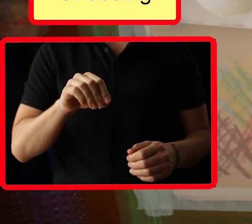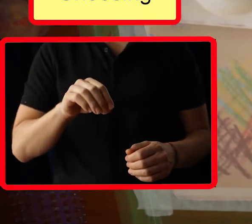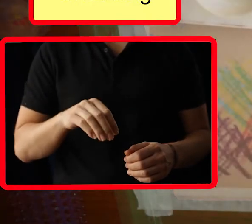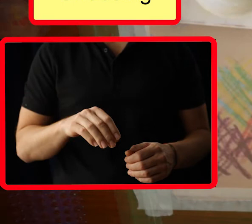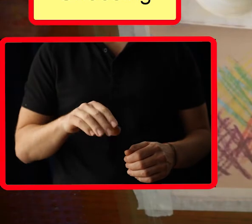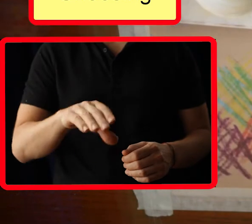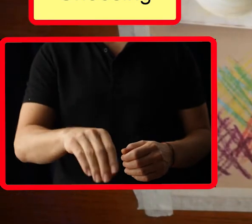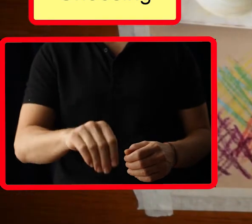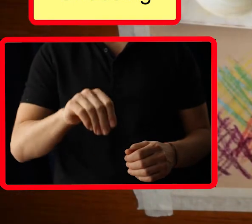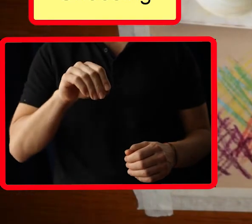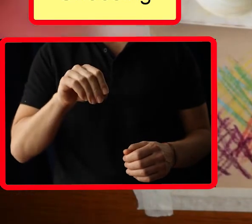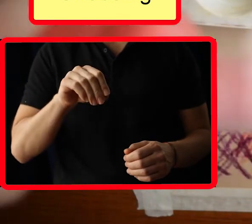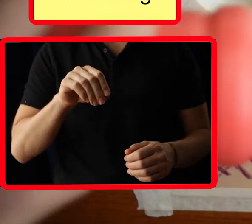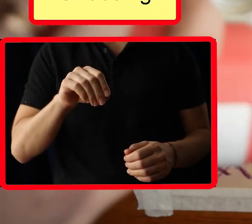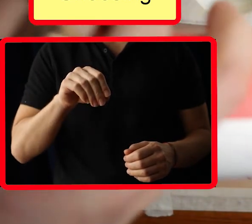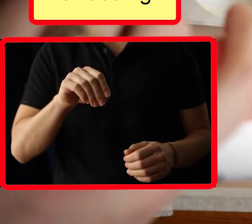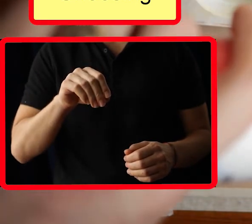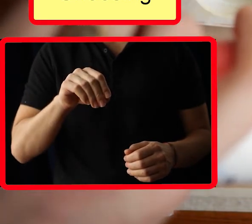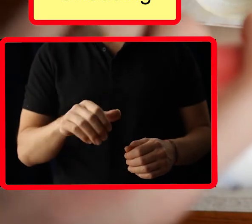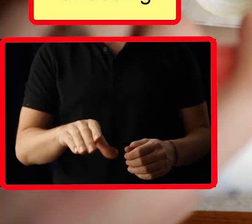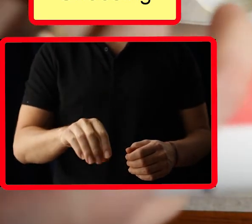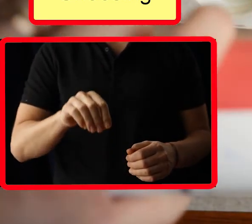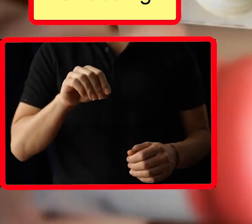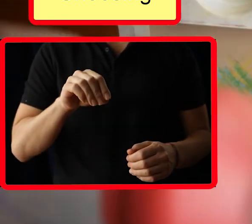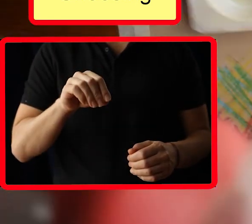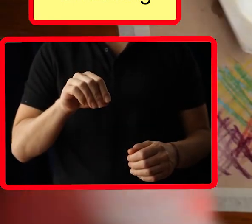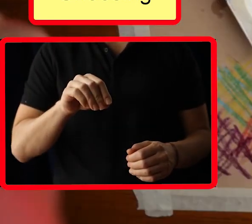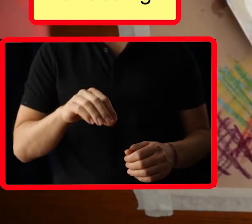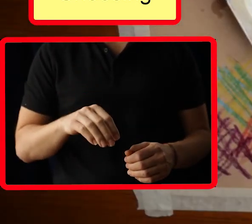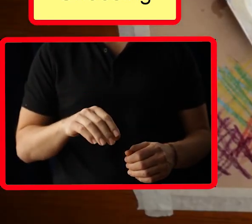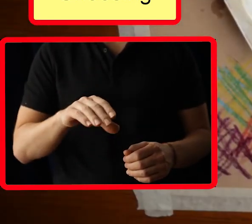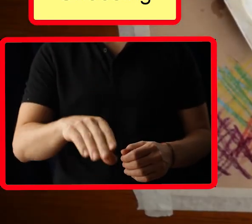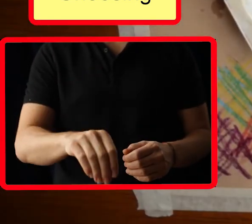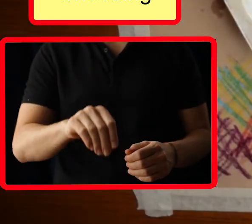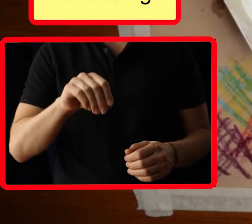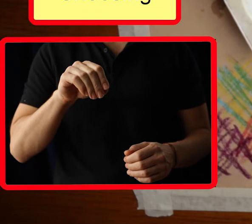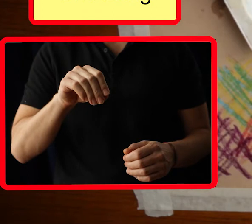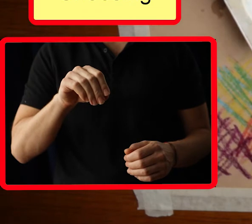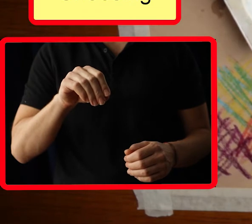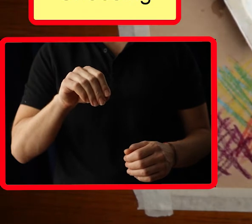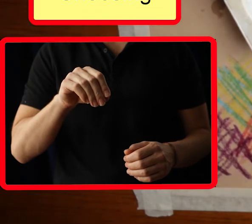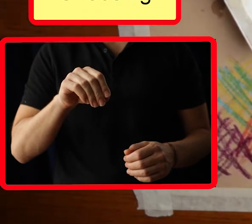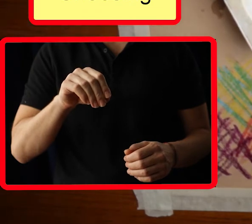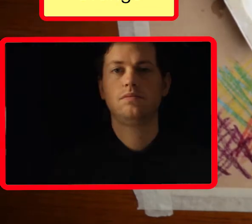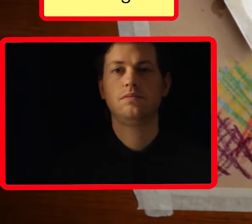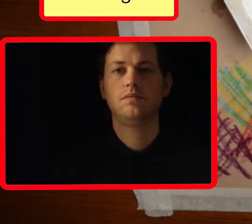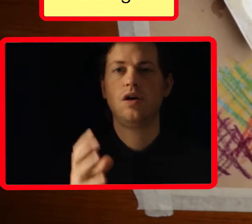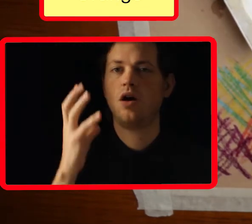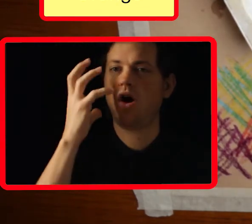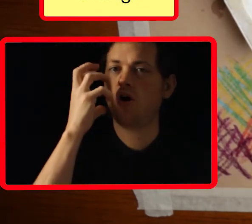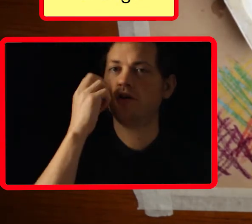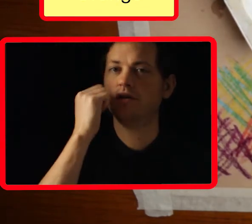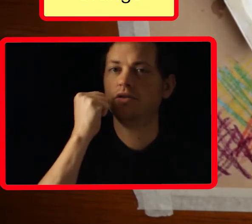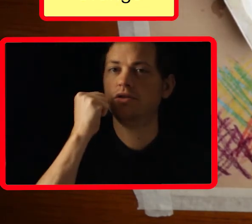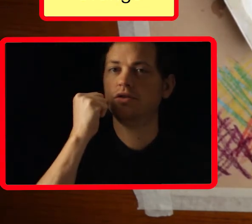Here, the student has chosen orange, the third of the secondary colours. We are making orange with red and